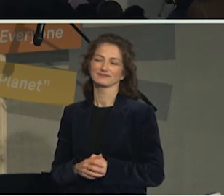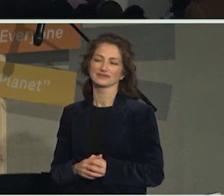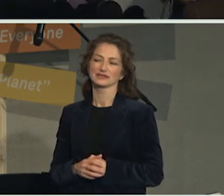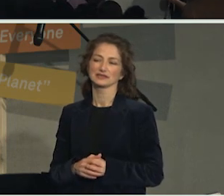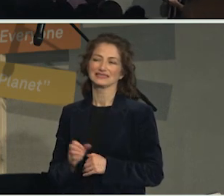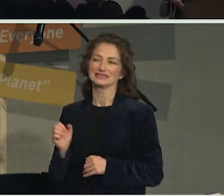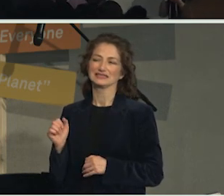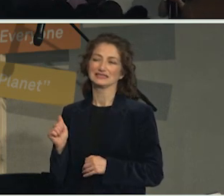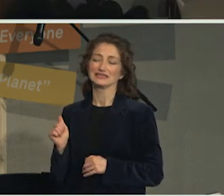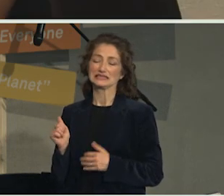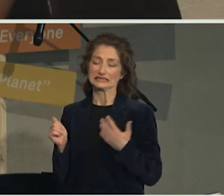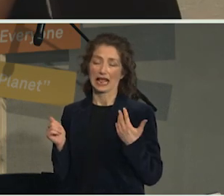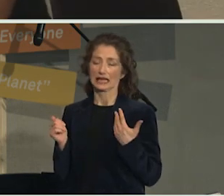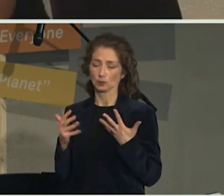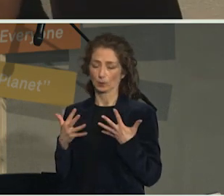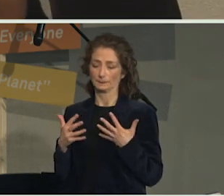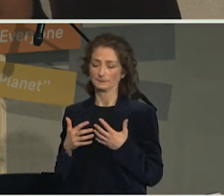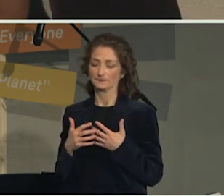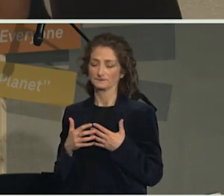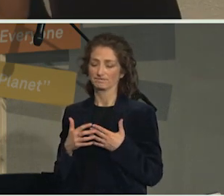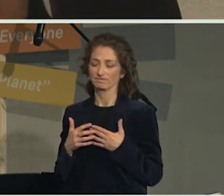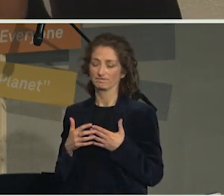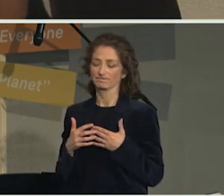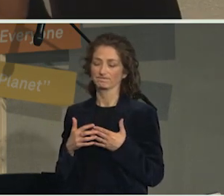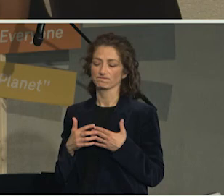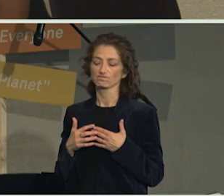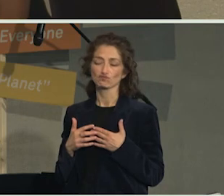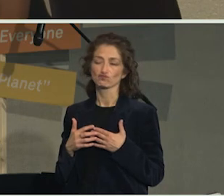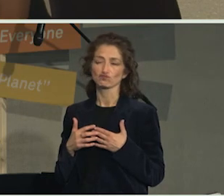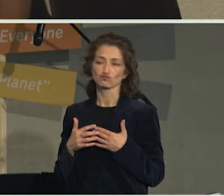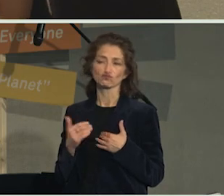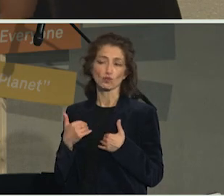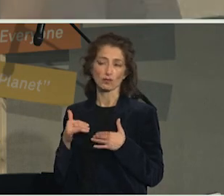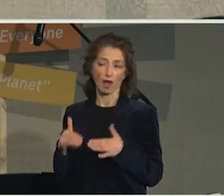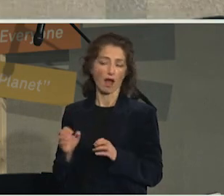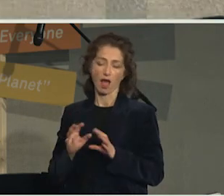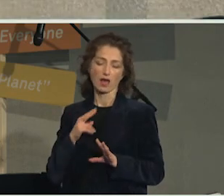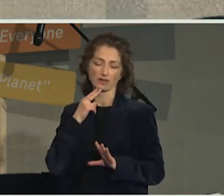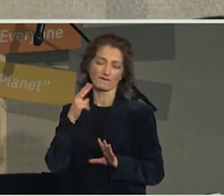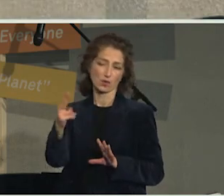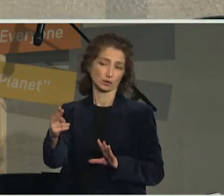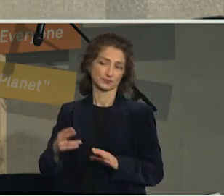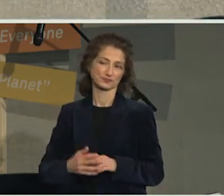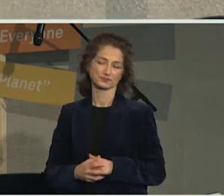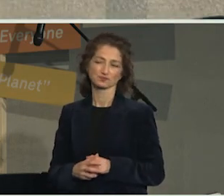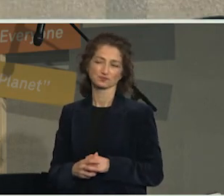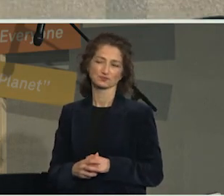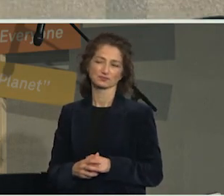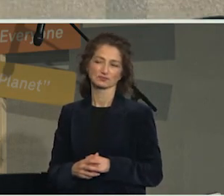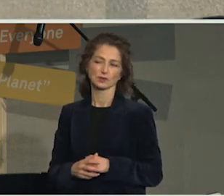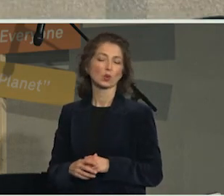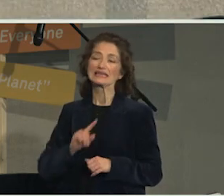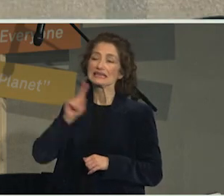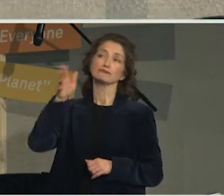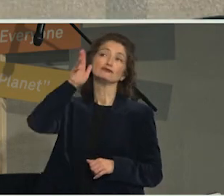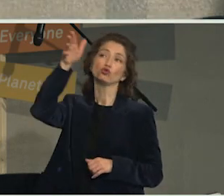So I actually think there are some real clear answers to that. And it's not like in the future.